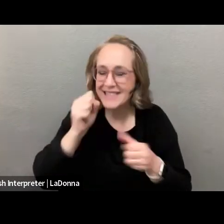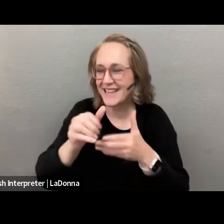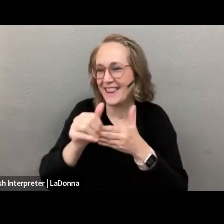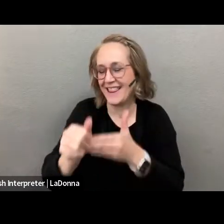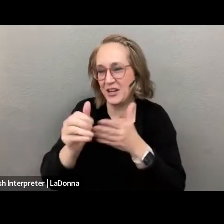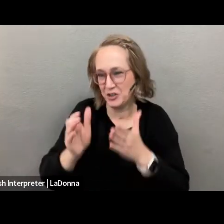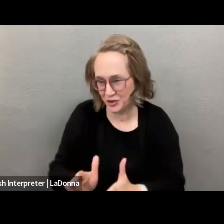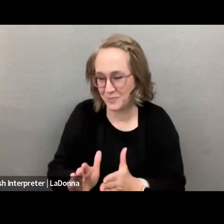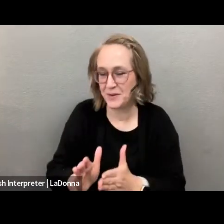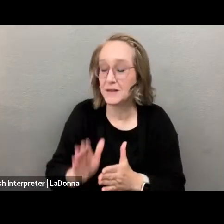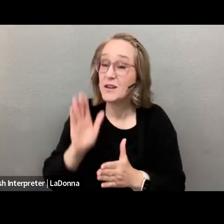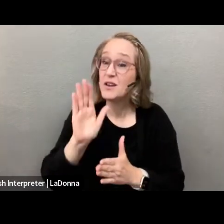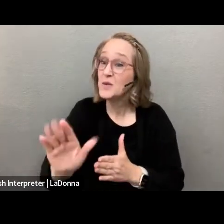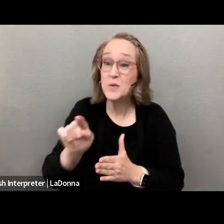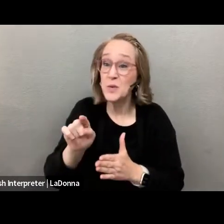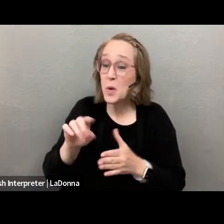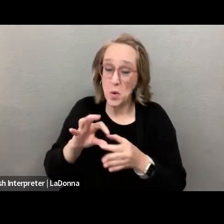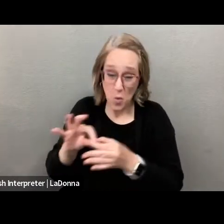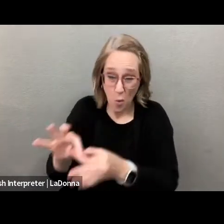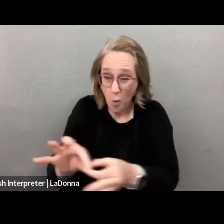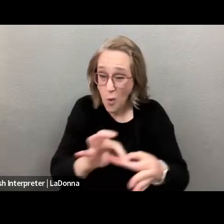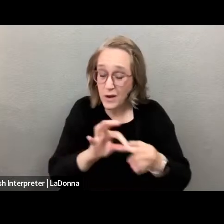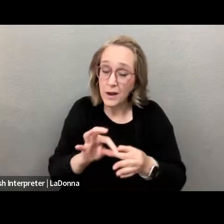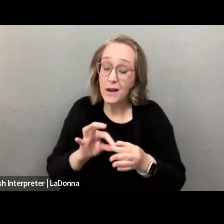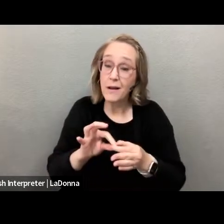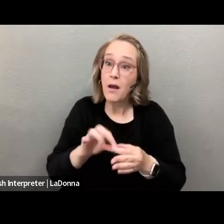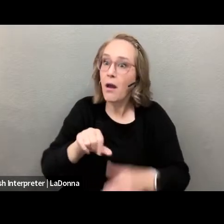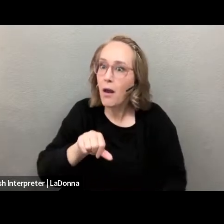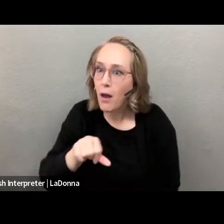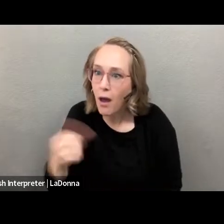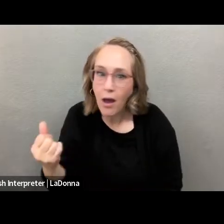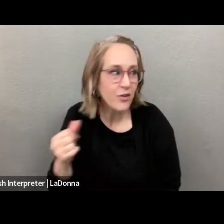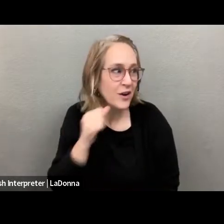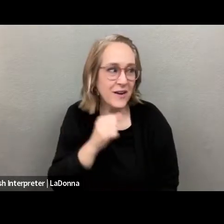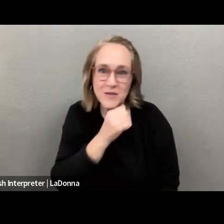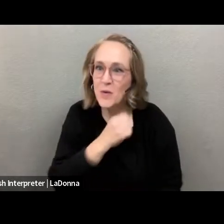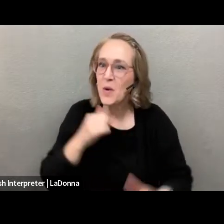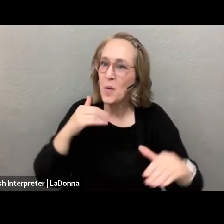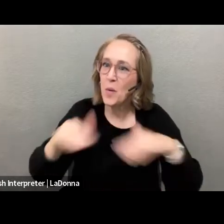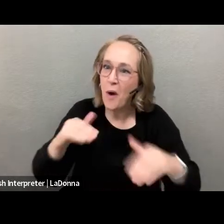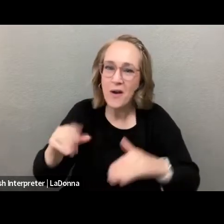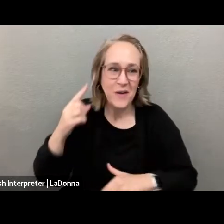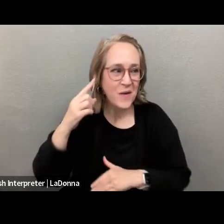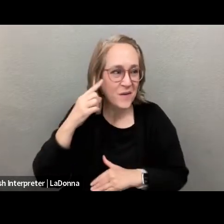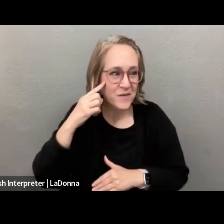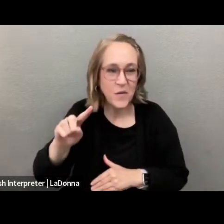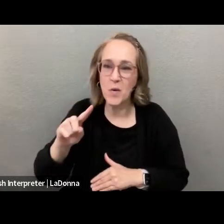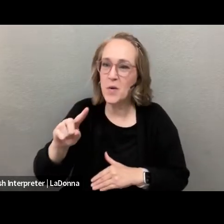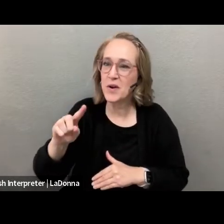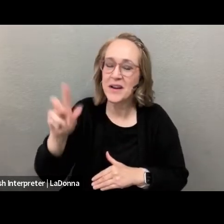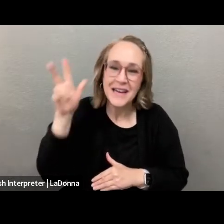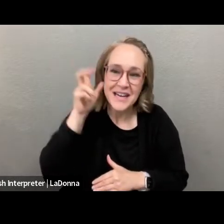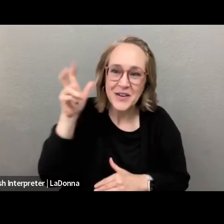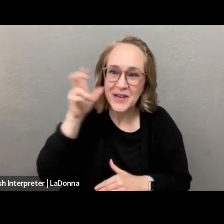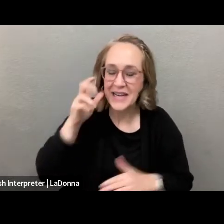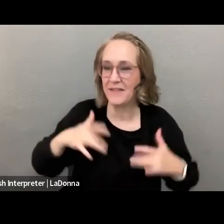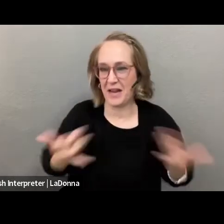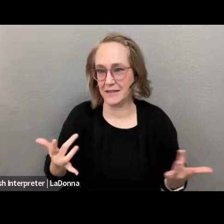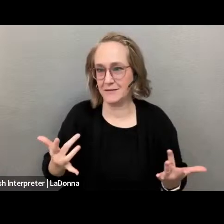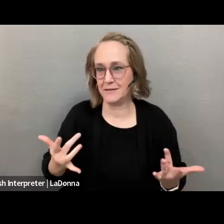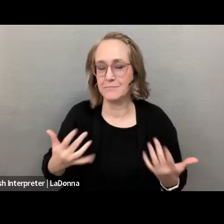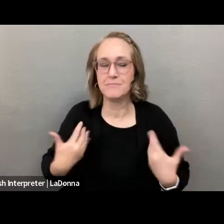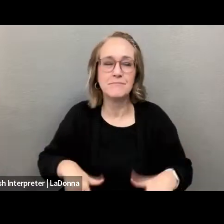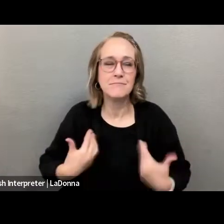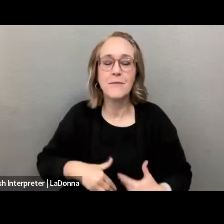and coordination of another amazing Arizona Walk for Hearing. Ron, I know Ron puts his